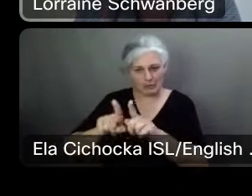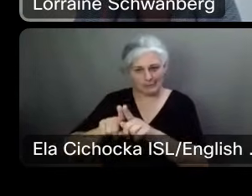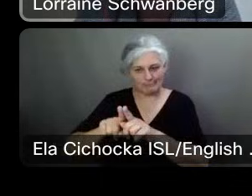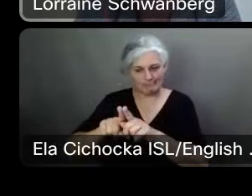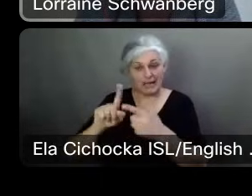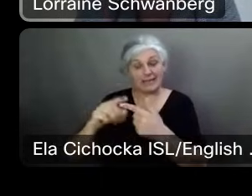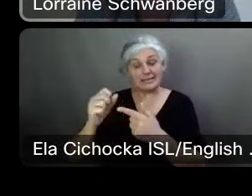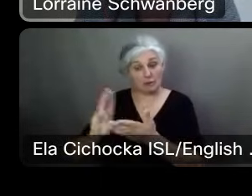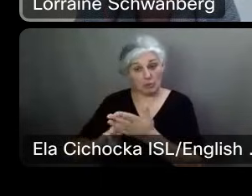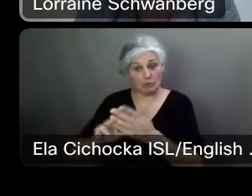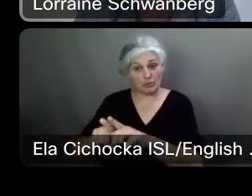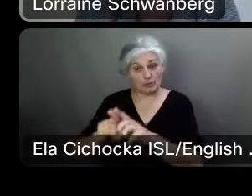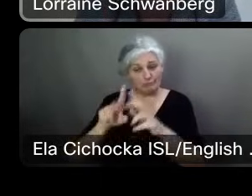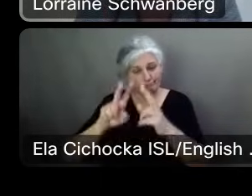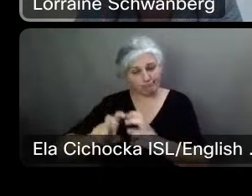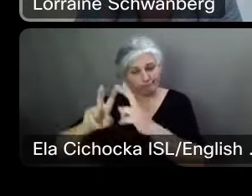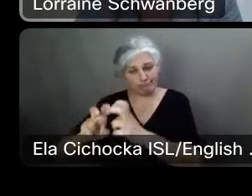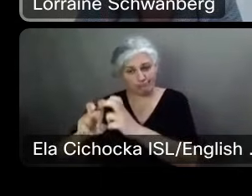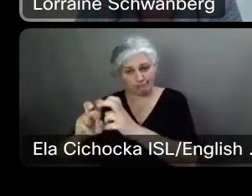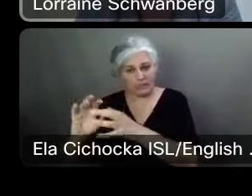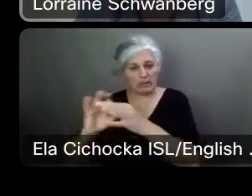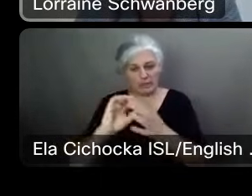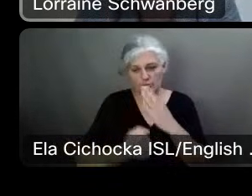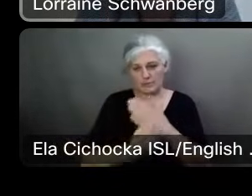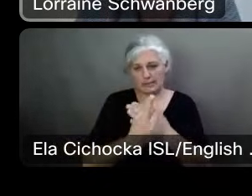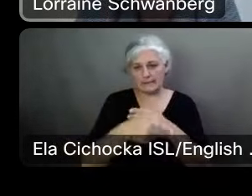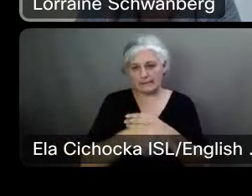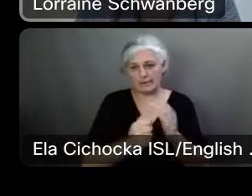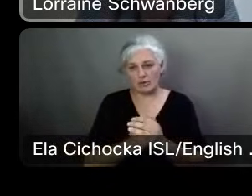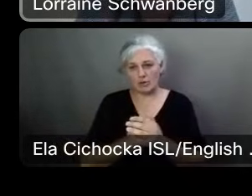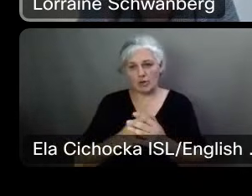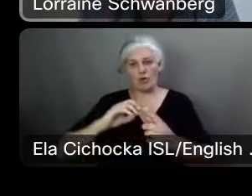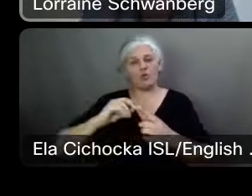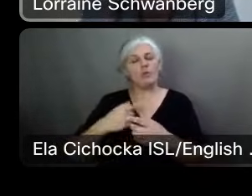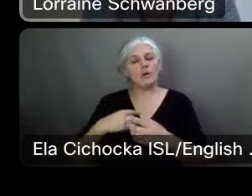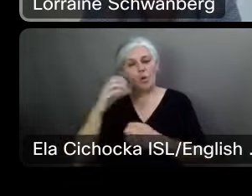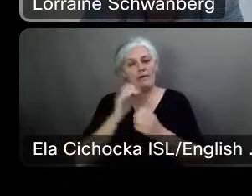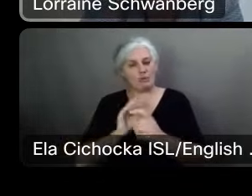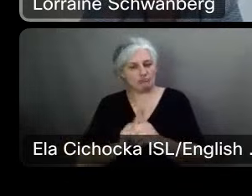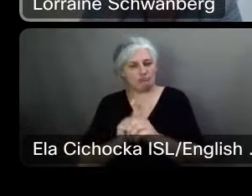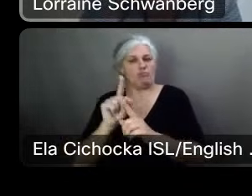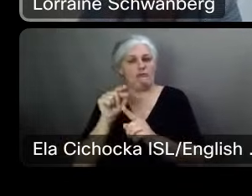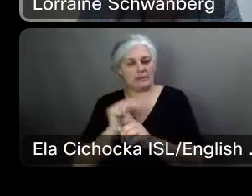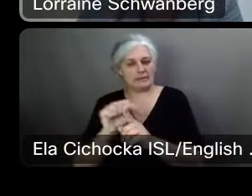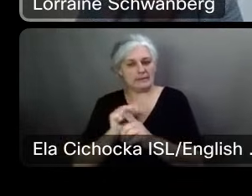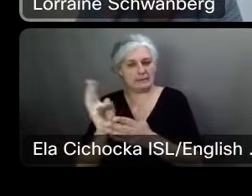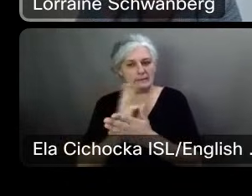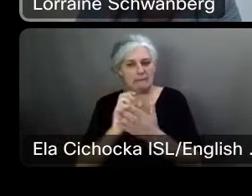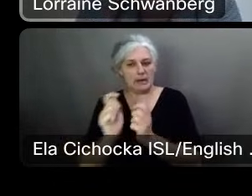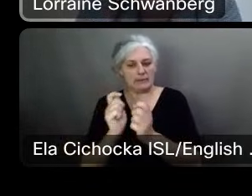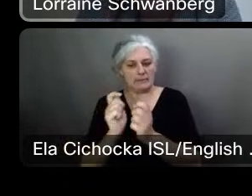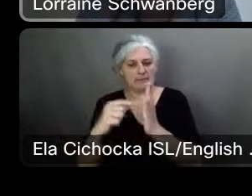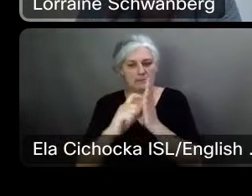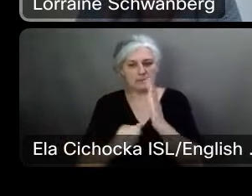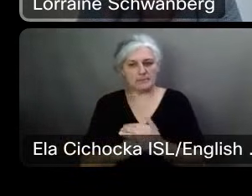as well around the actual open disclosure, so we can constantly make improvements around that piece. We have applied the HSE